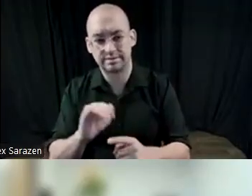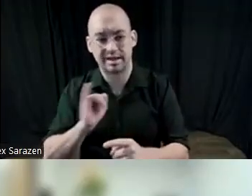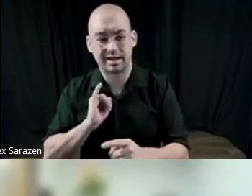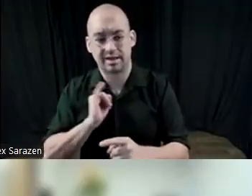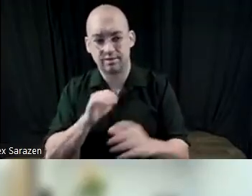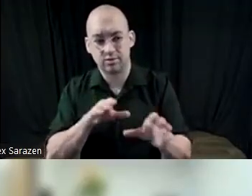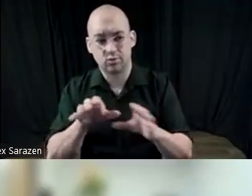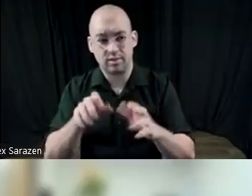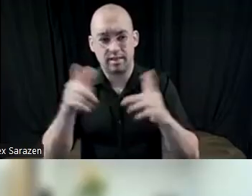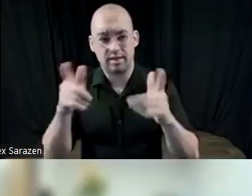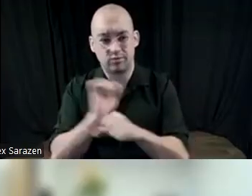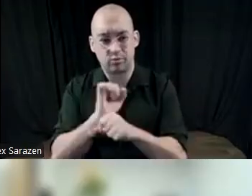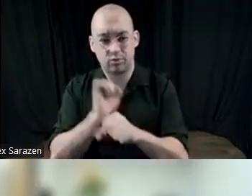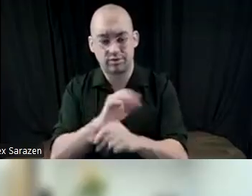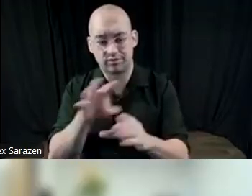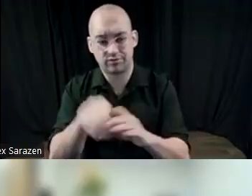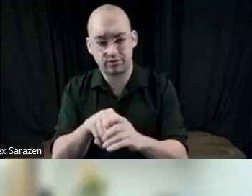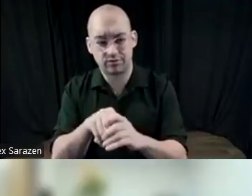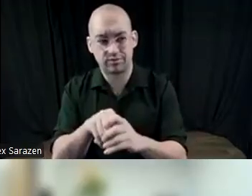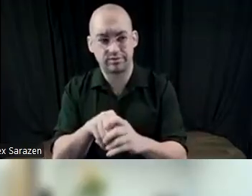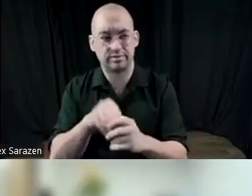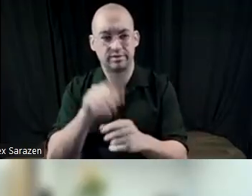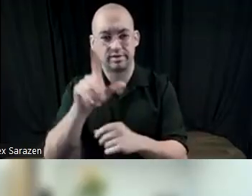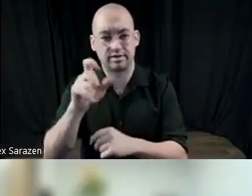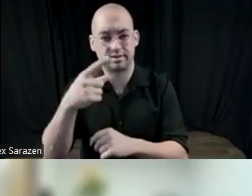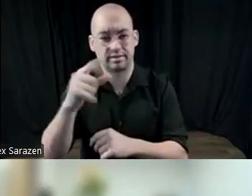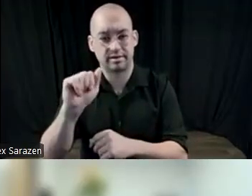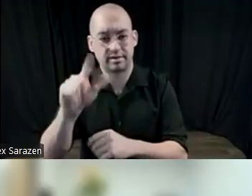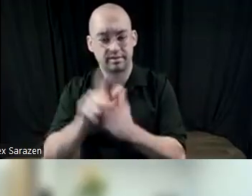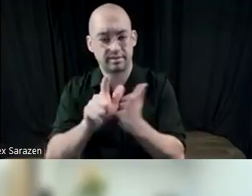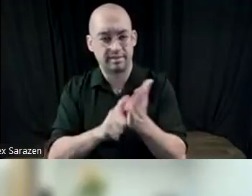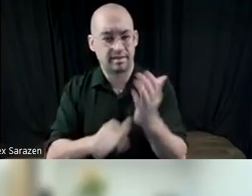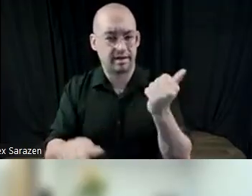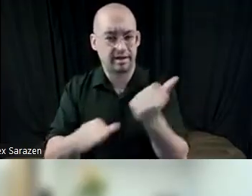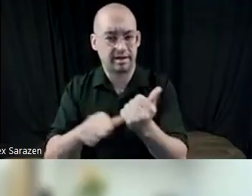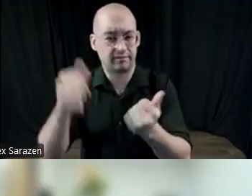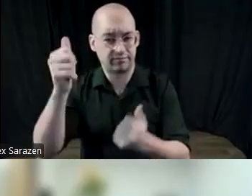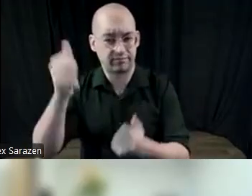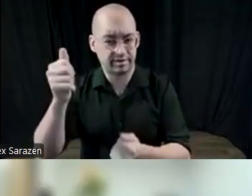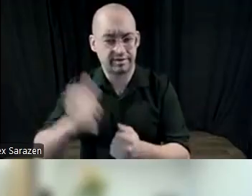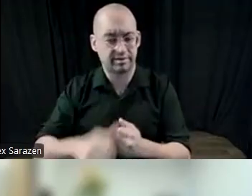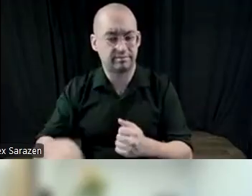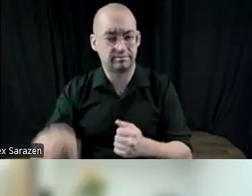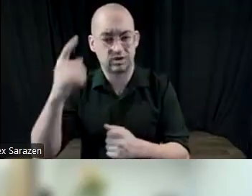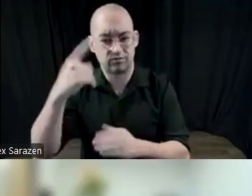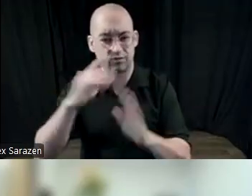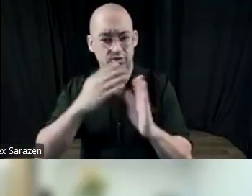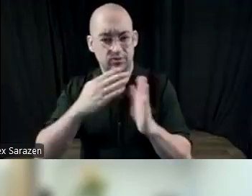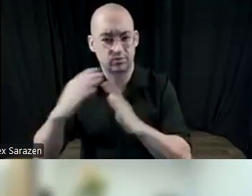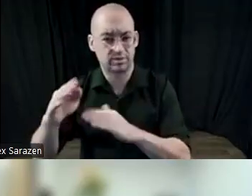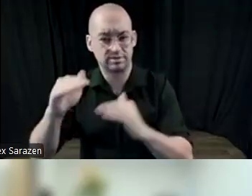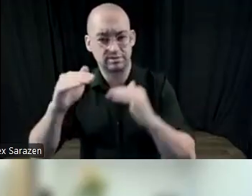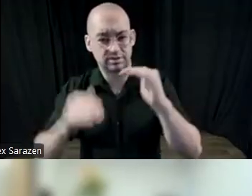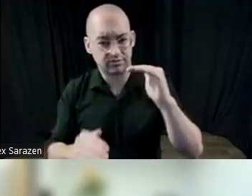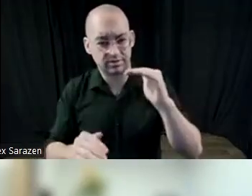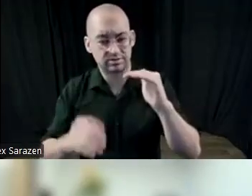of work around legal aid funding to help communities that are currently marginalized as a